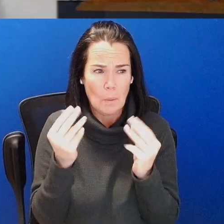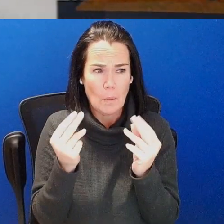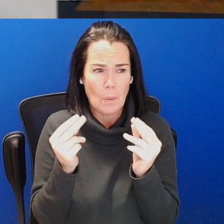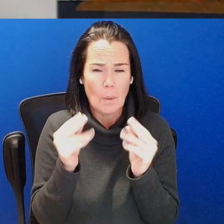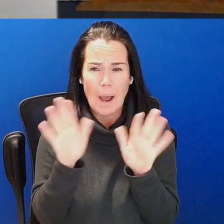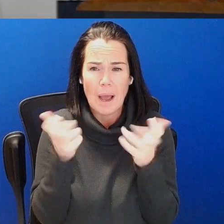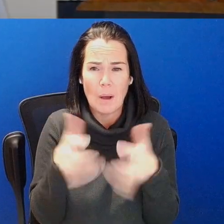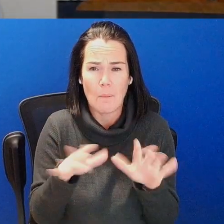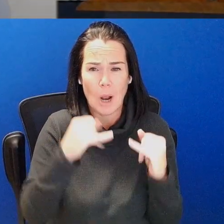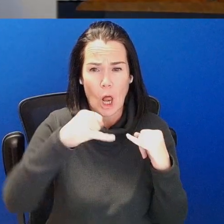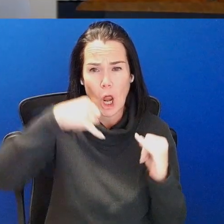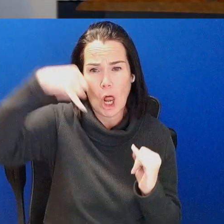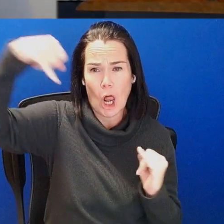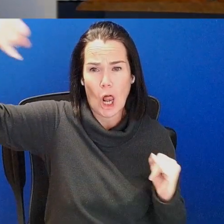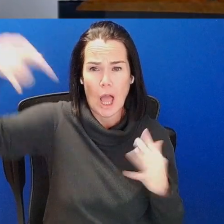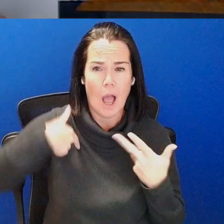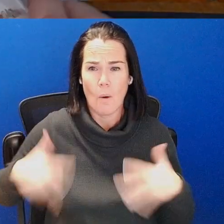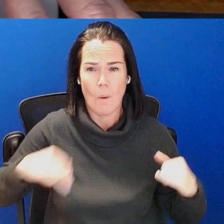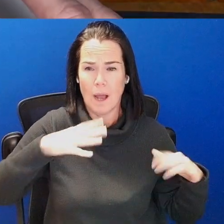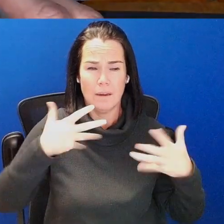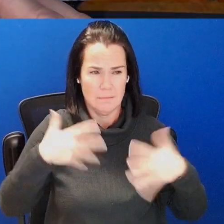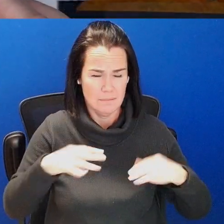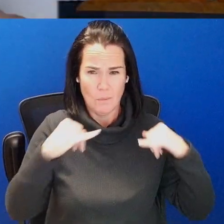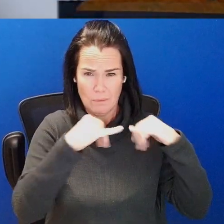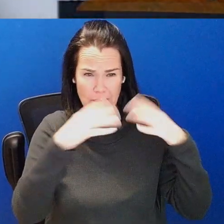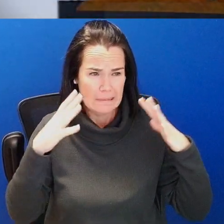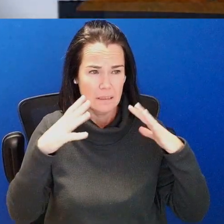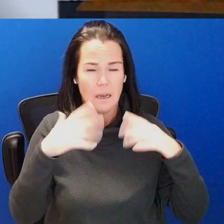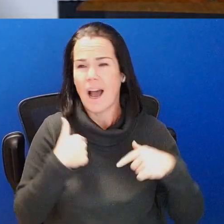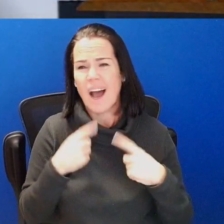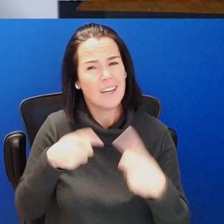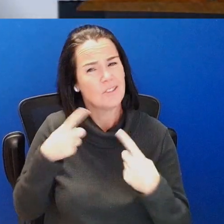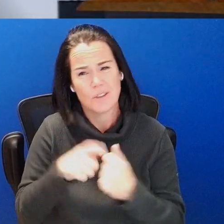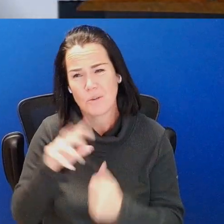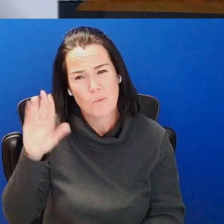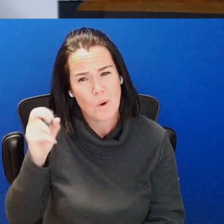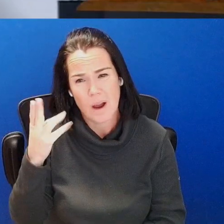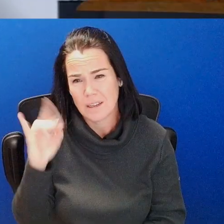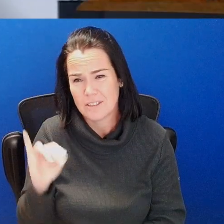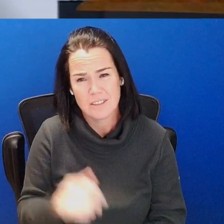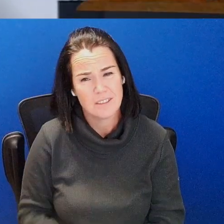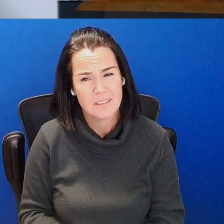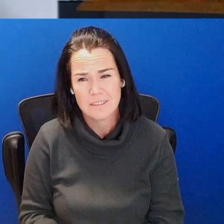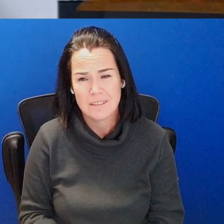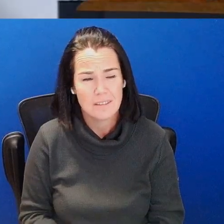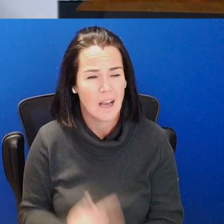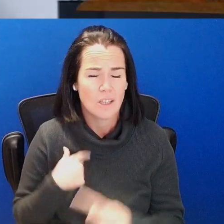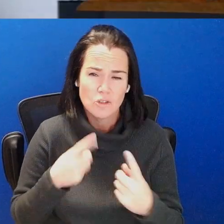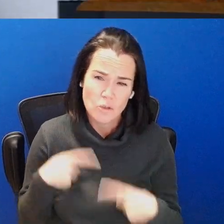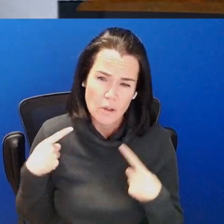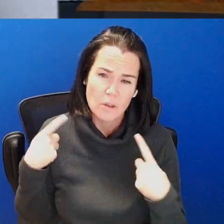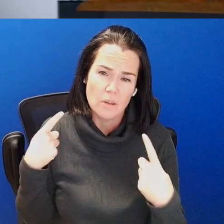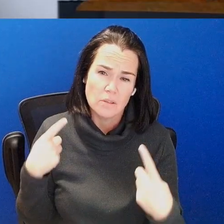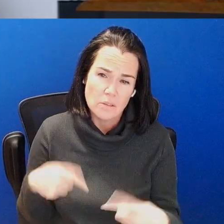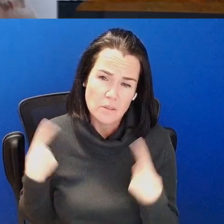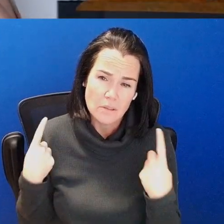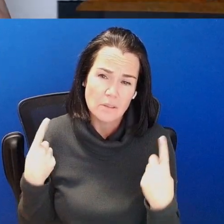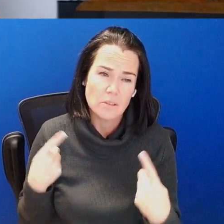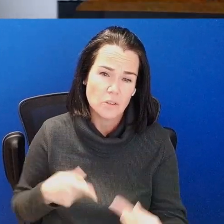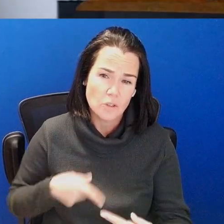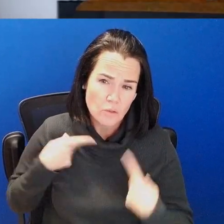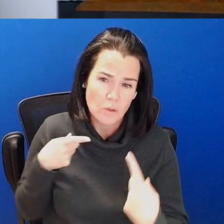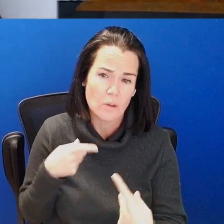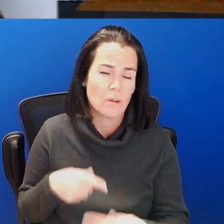back. Don't be crooked. Don't be crooked. I struggle with washi tape, y'all. Struggle